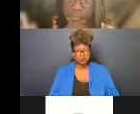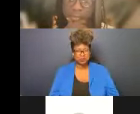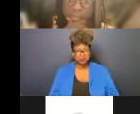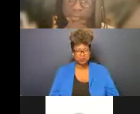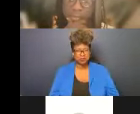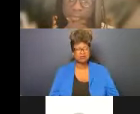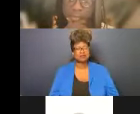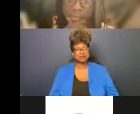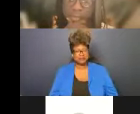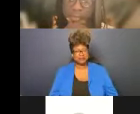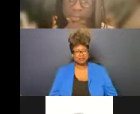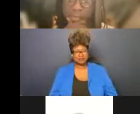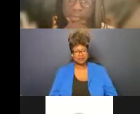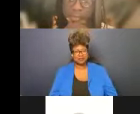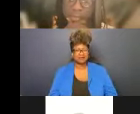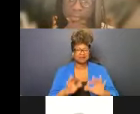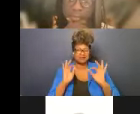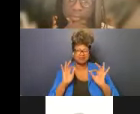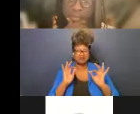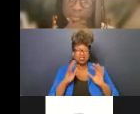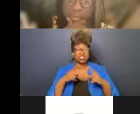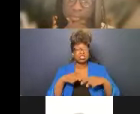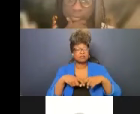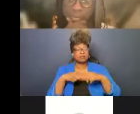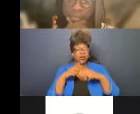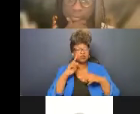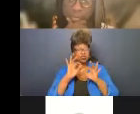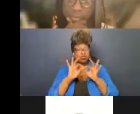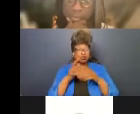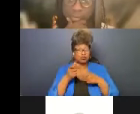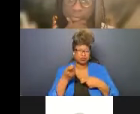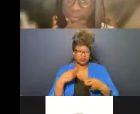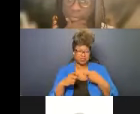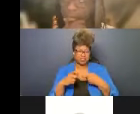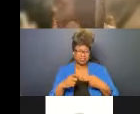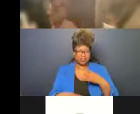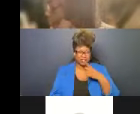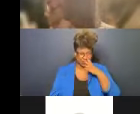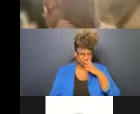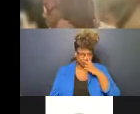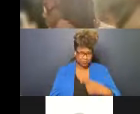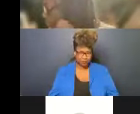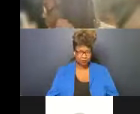Yeah. All right. Let's pause for a moment to switch translators.